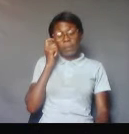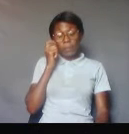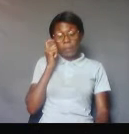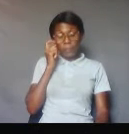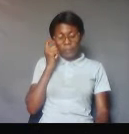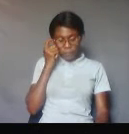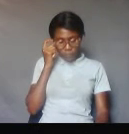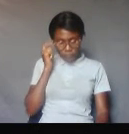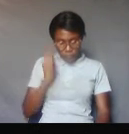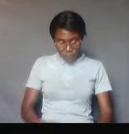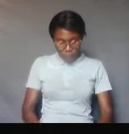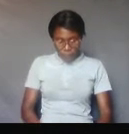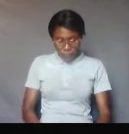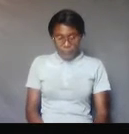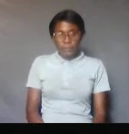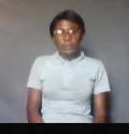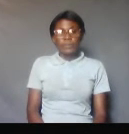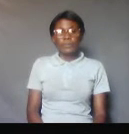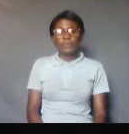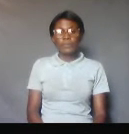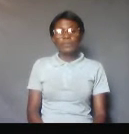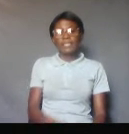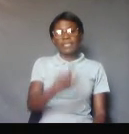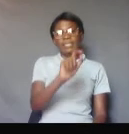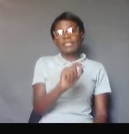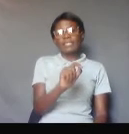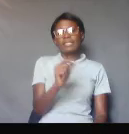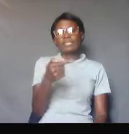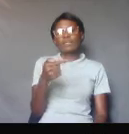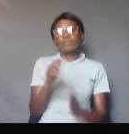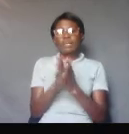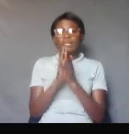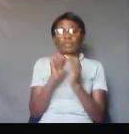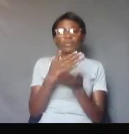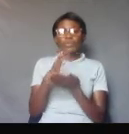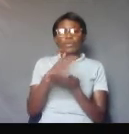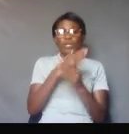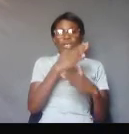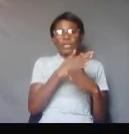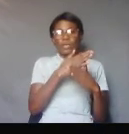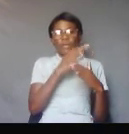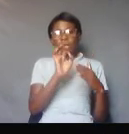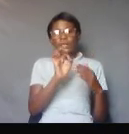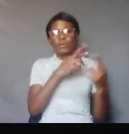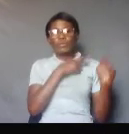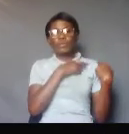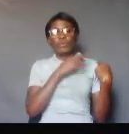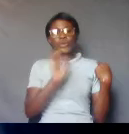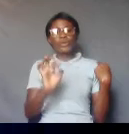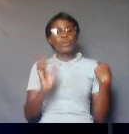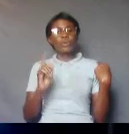us your work and the way in which you've read the story of in John chapter 9. All